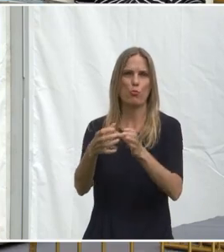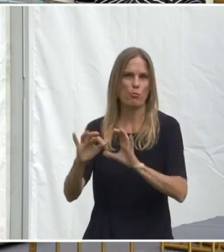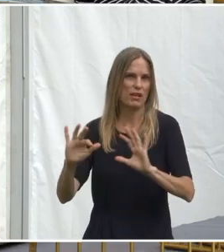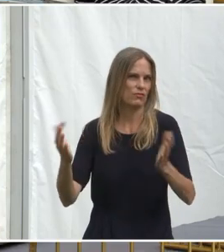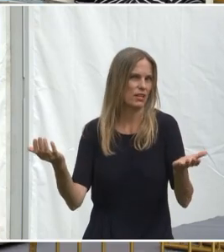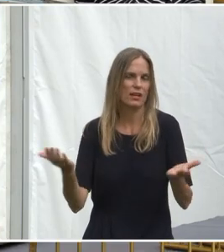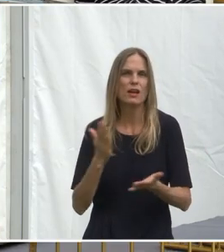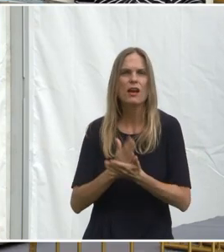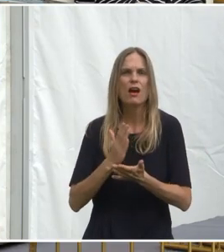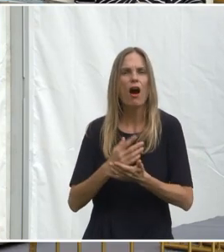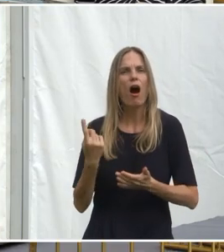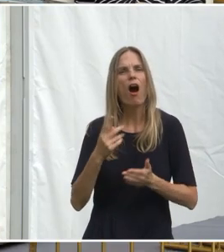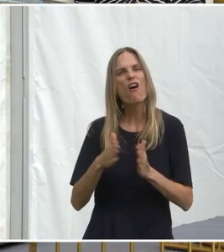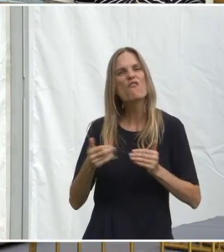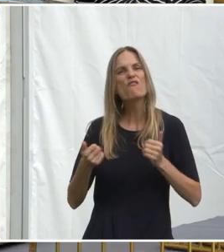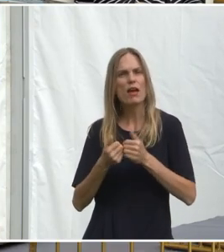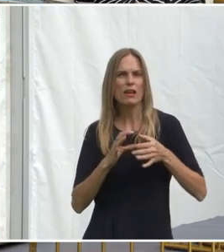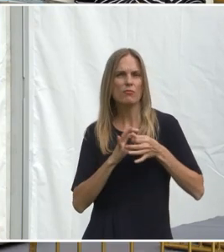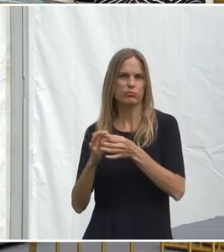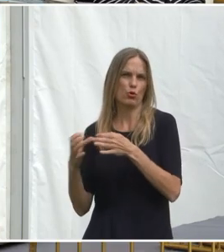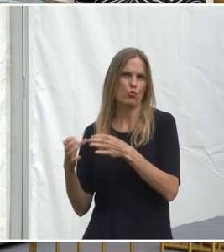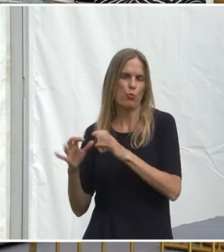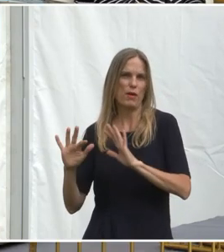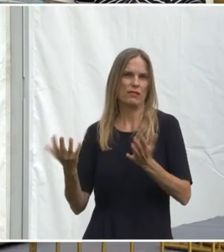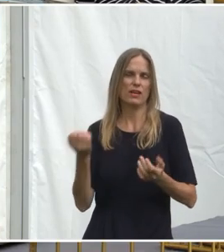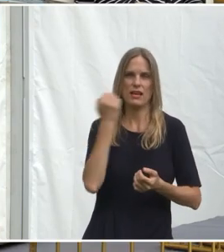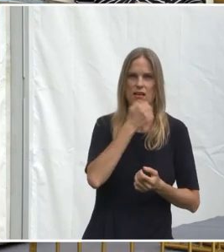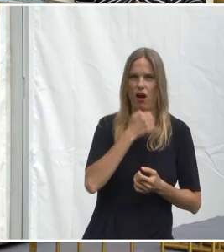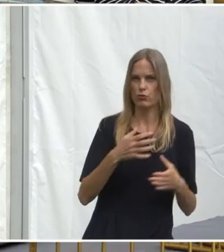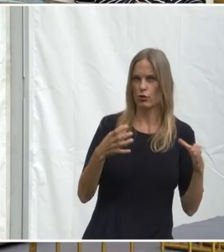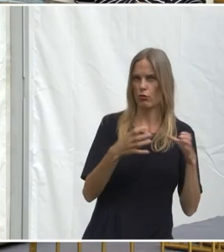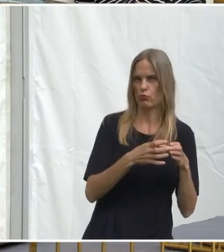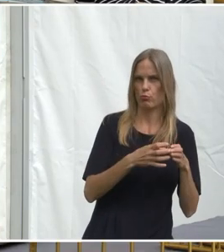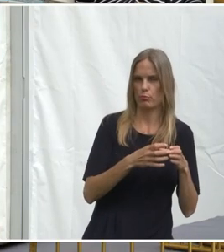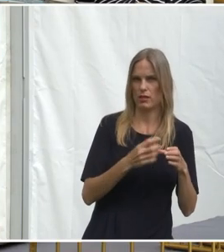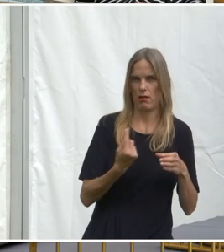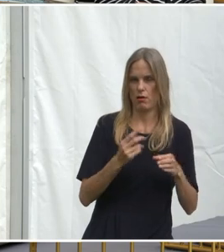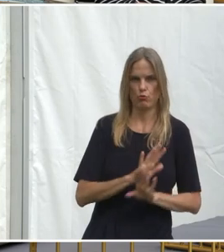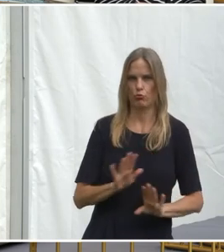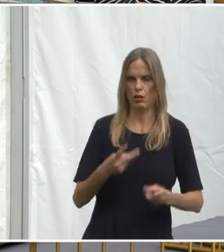anymore this family bond or ethnic background